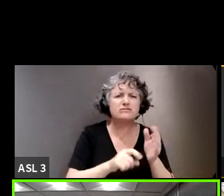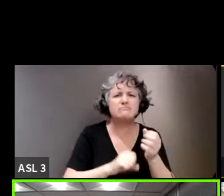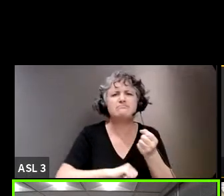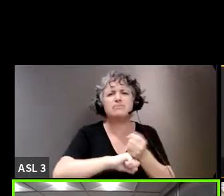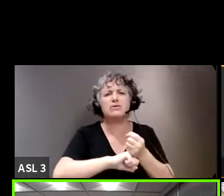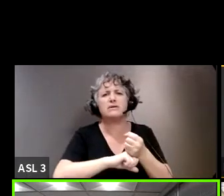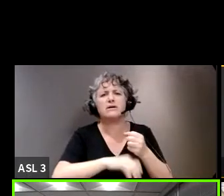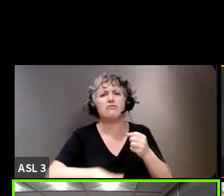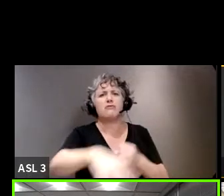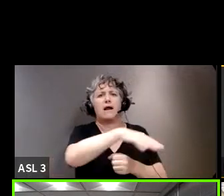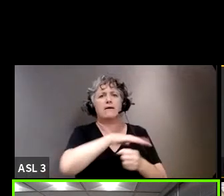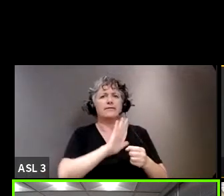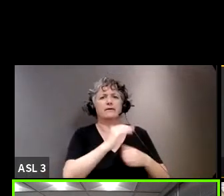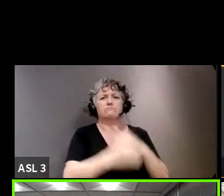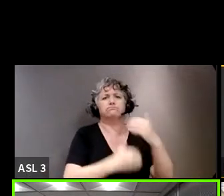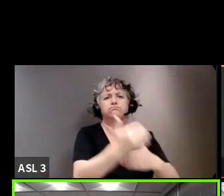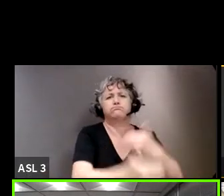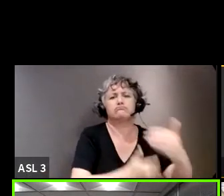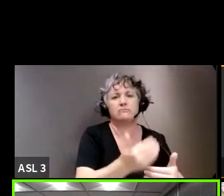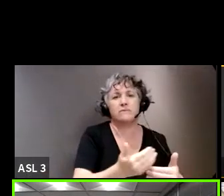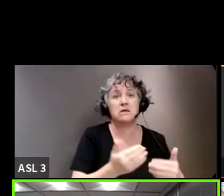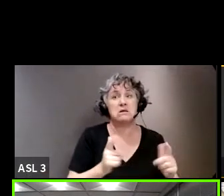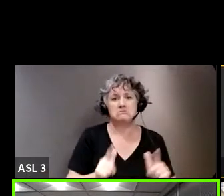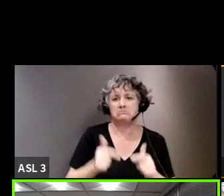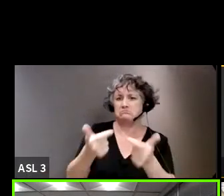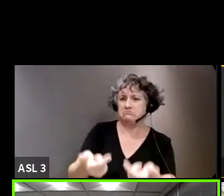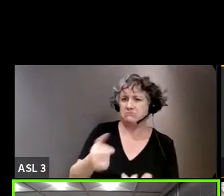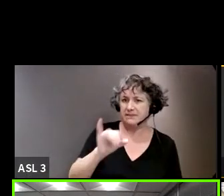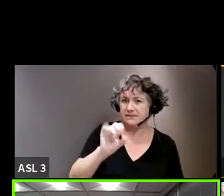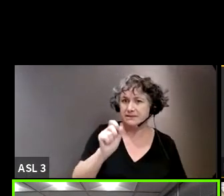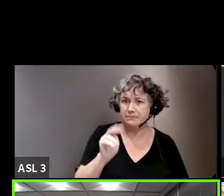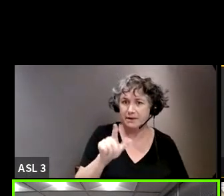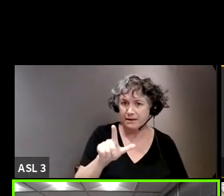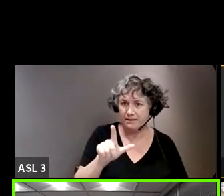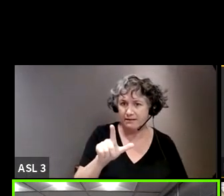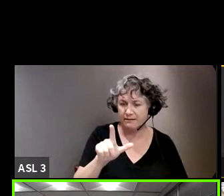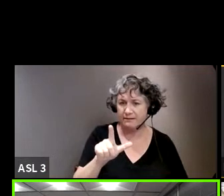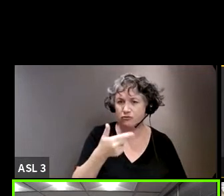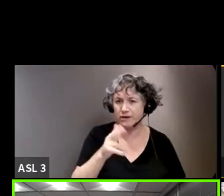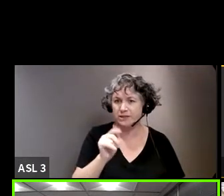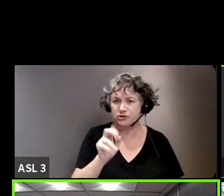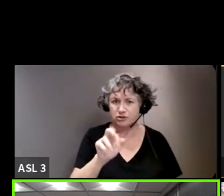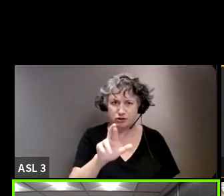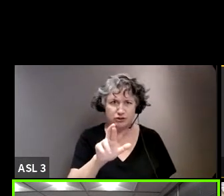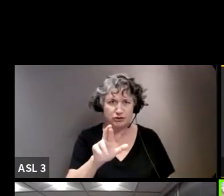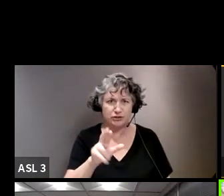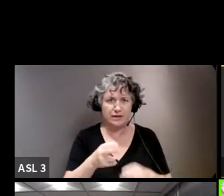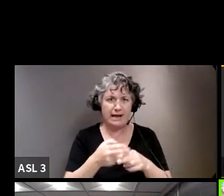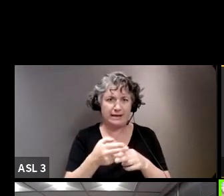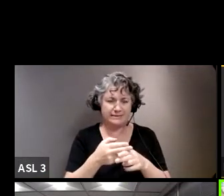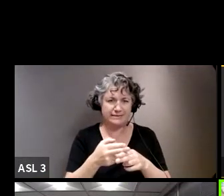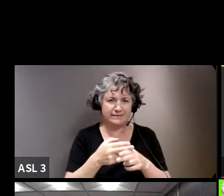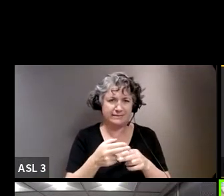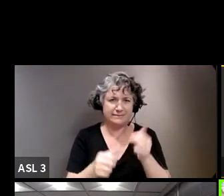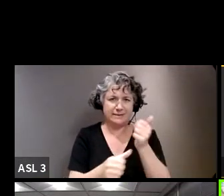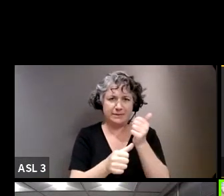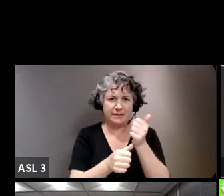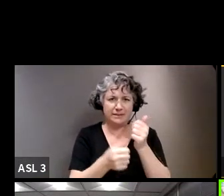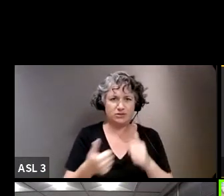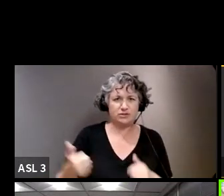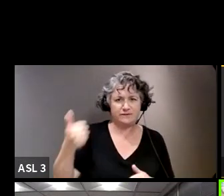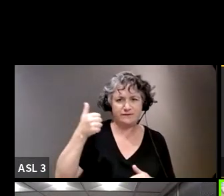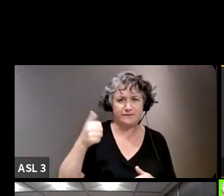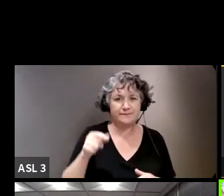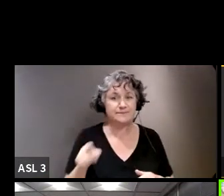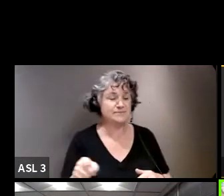said i will turn things over to acting deputy chief isabelle ranger to give you some more details thank you chief member neman it's a